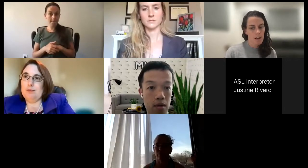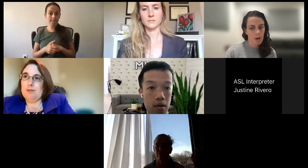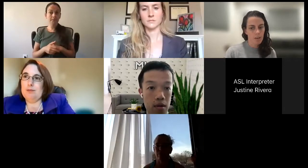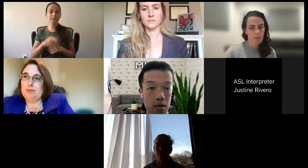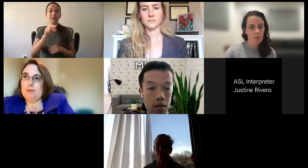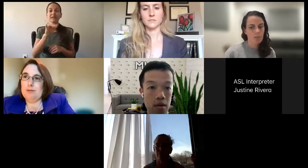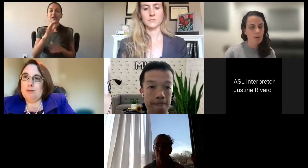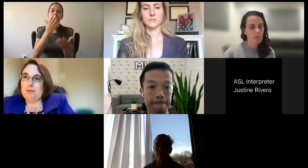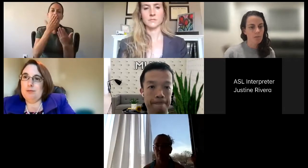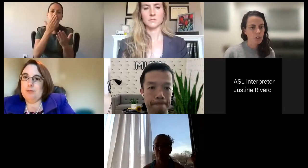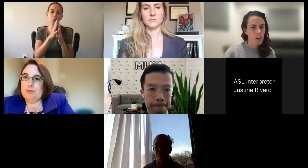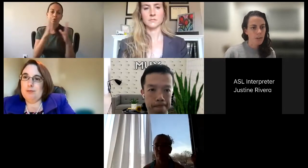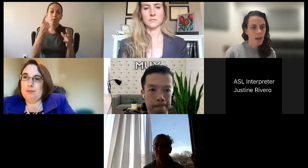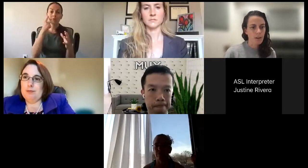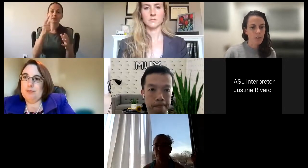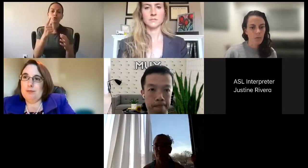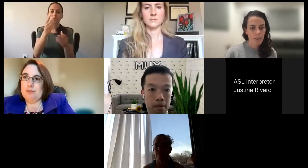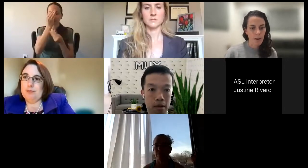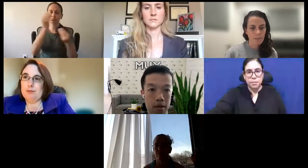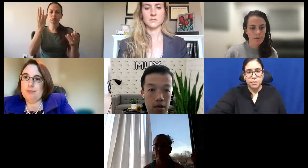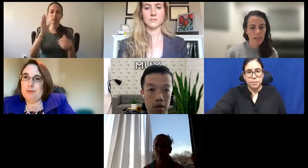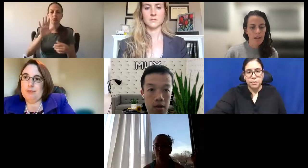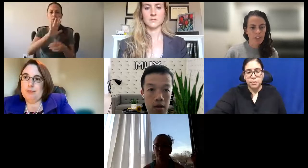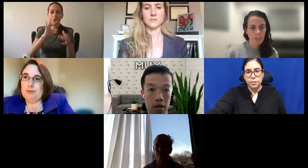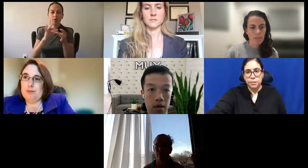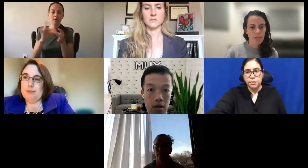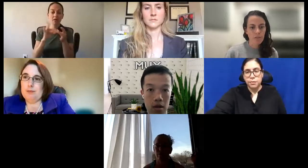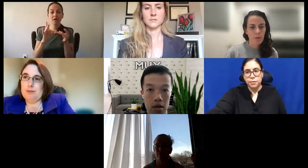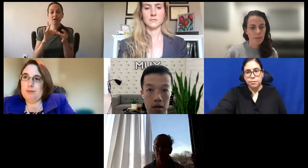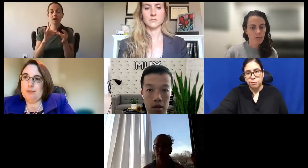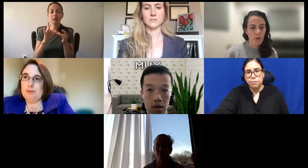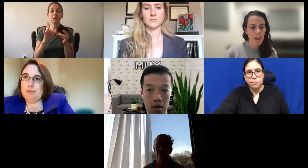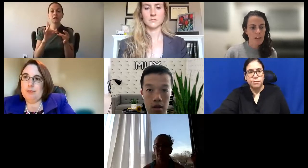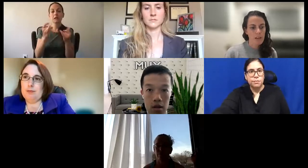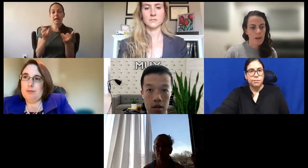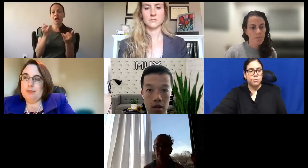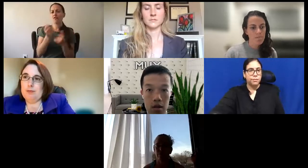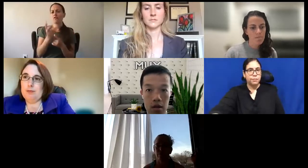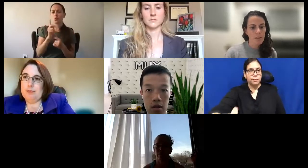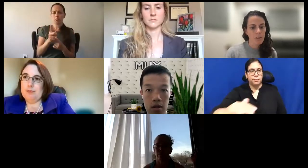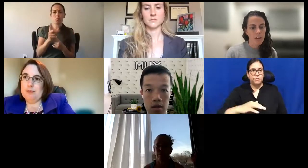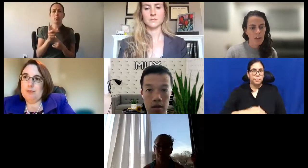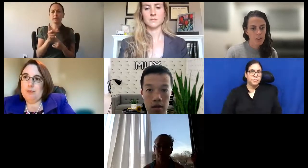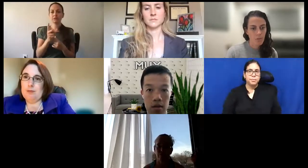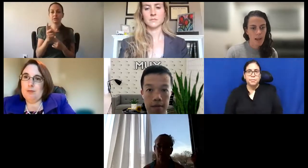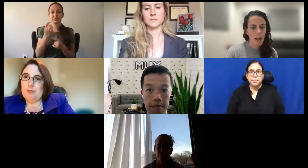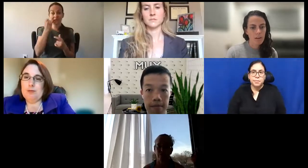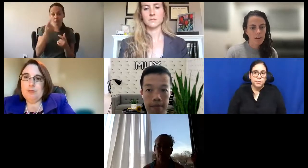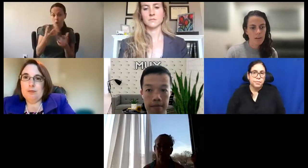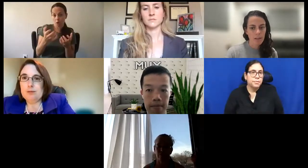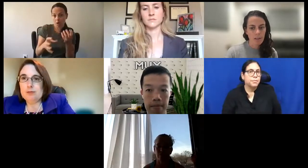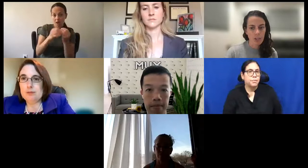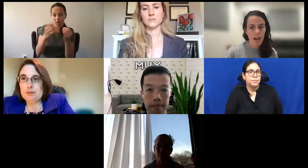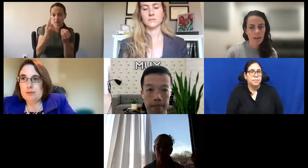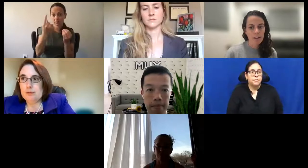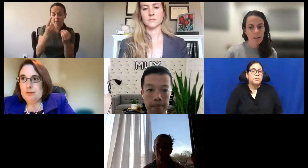Nick, I want to thank you so much for sharing that with us, and just leave a few moments for any anything you want to add